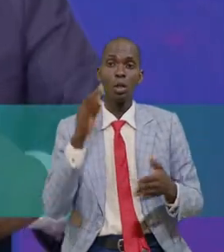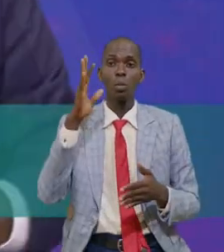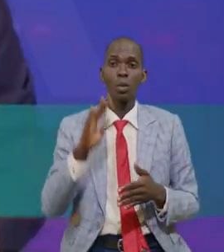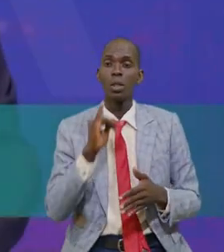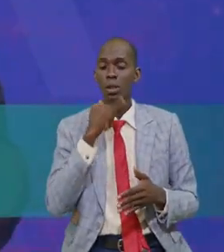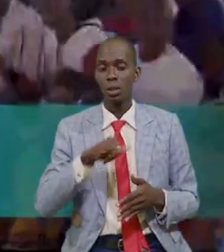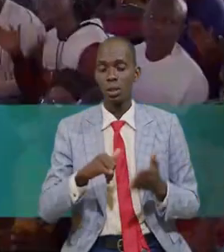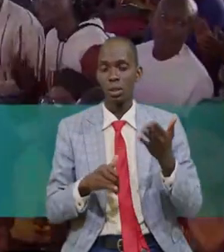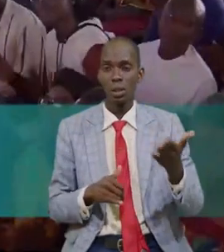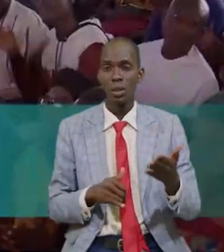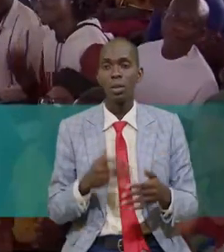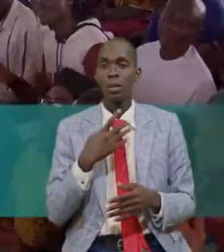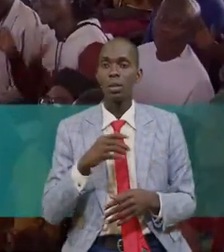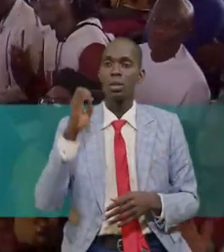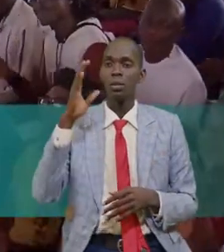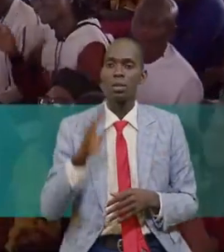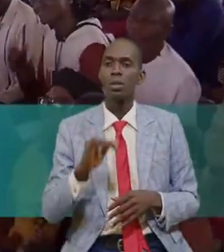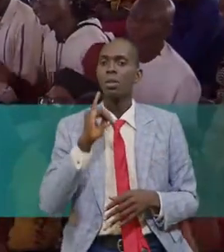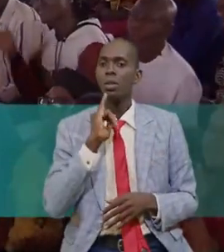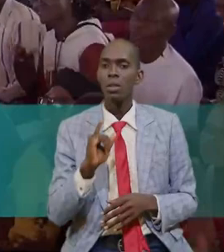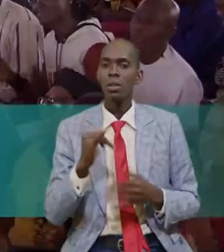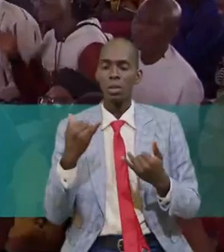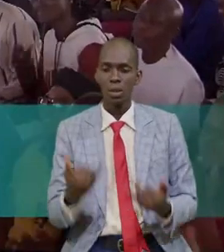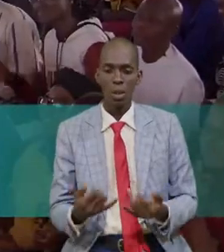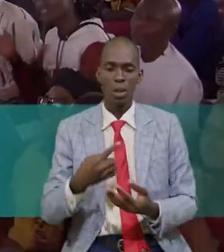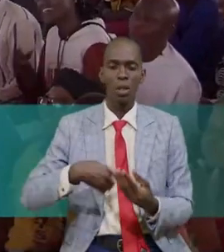still there. The evangelist has now come.